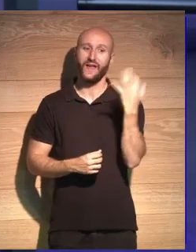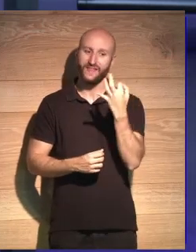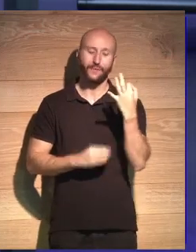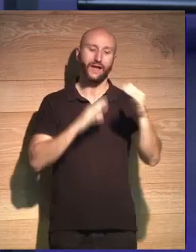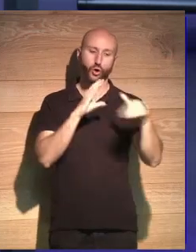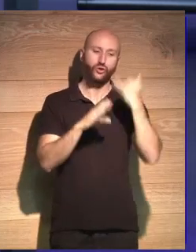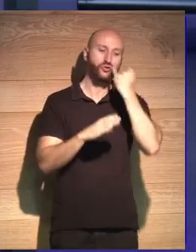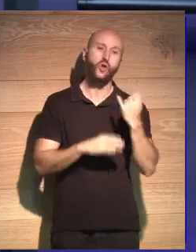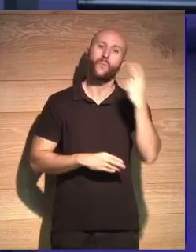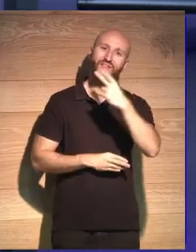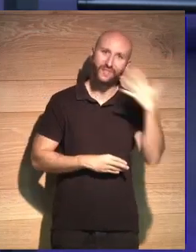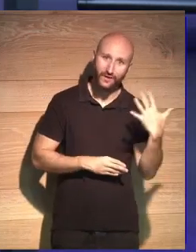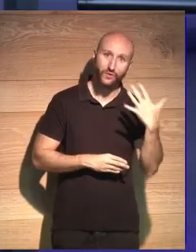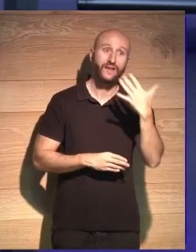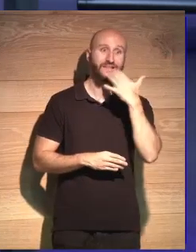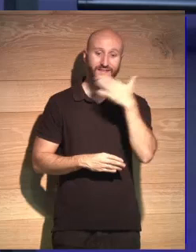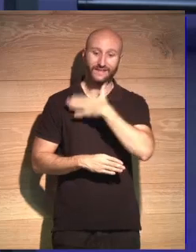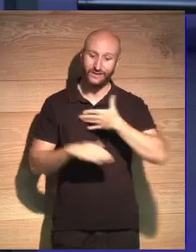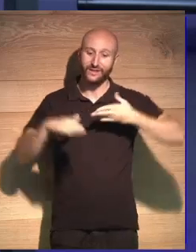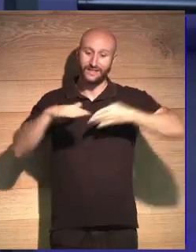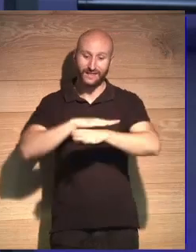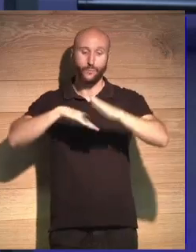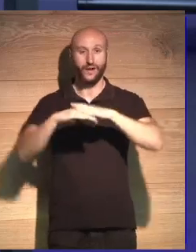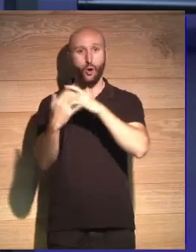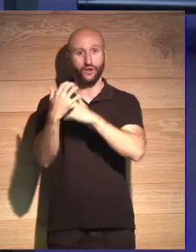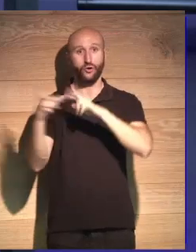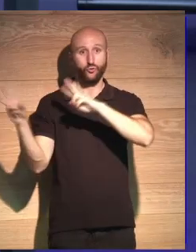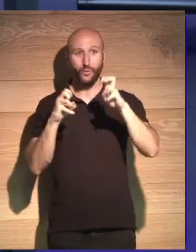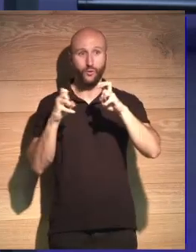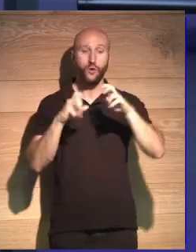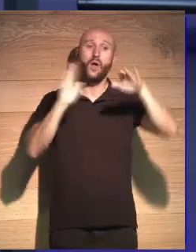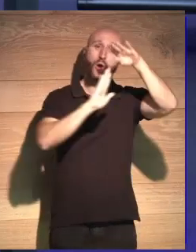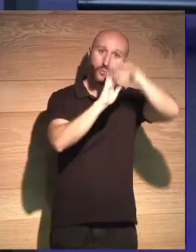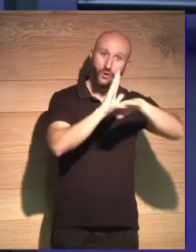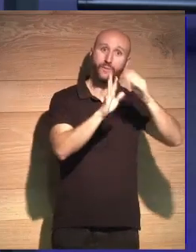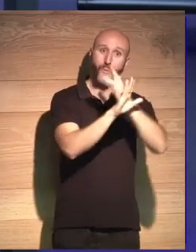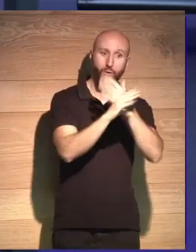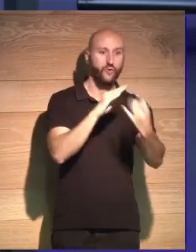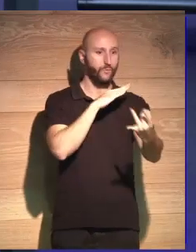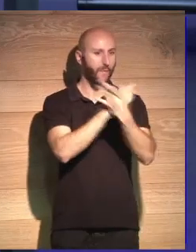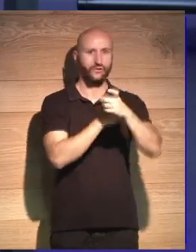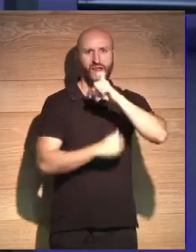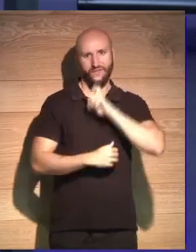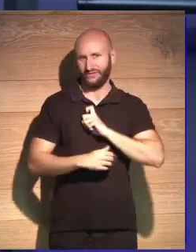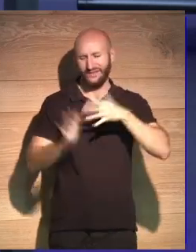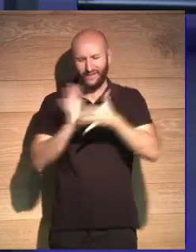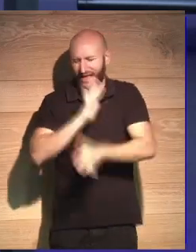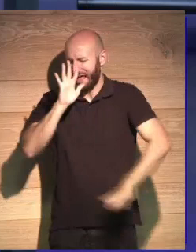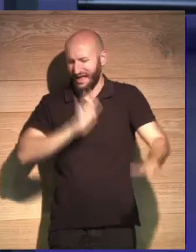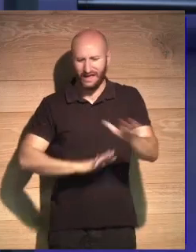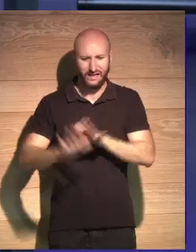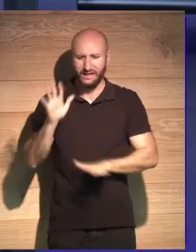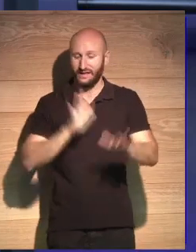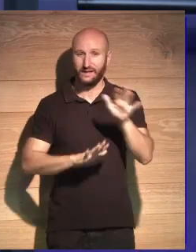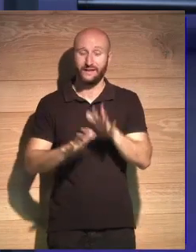an email address, and you need 25 email addresses, for instance, for the team. And every time you want to add a new